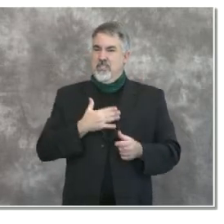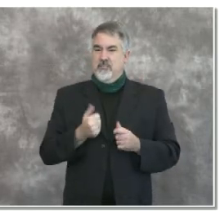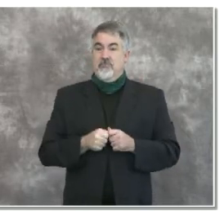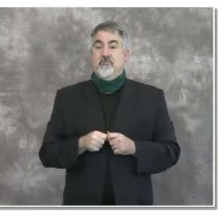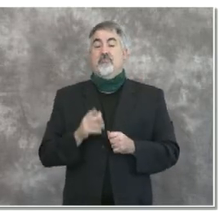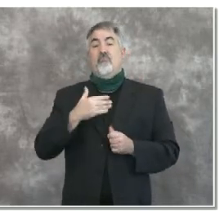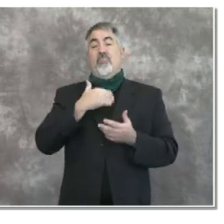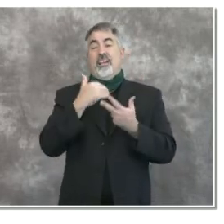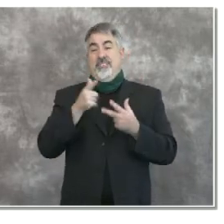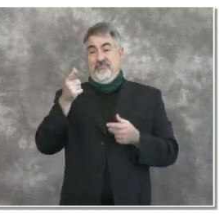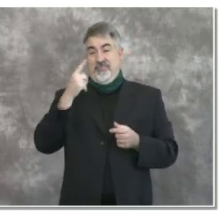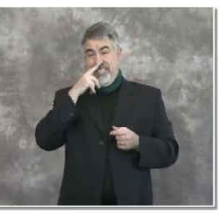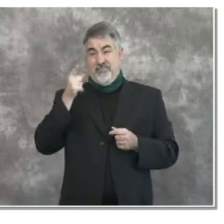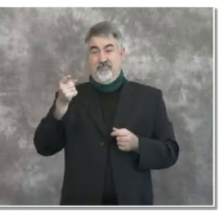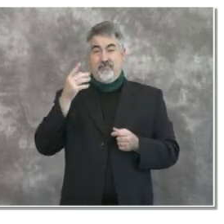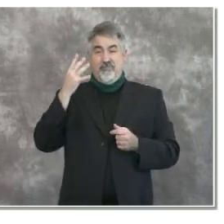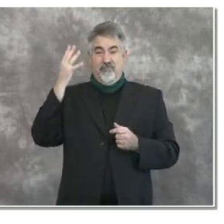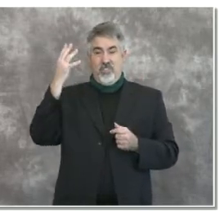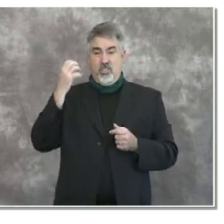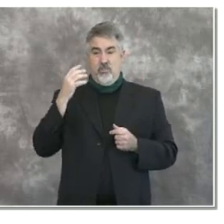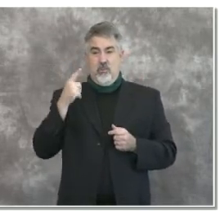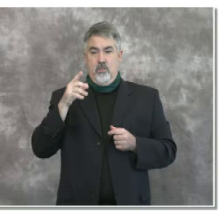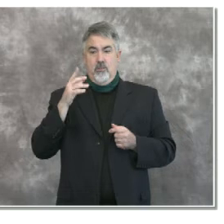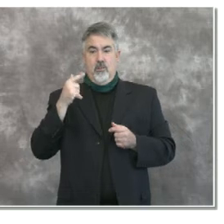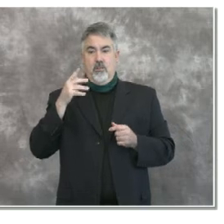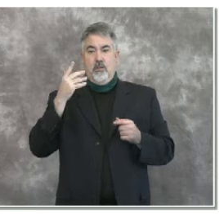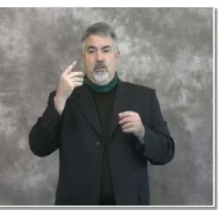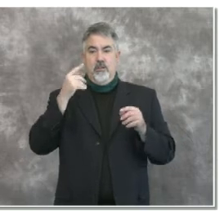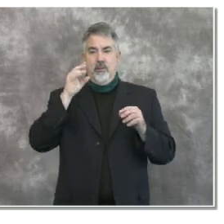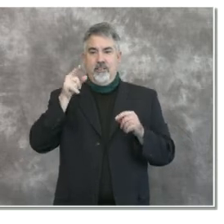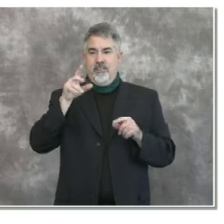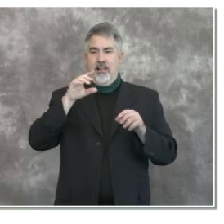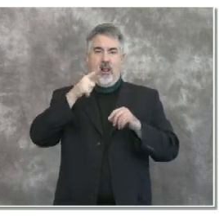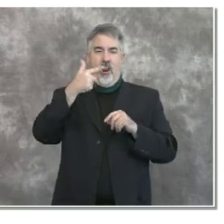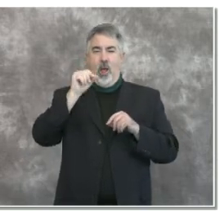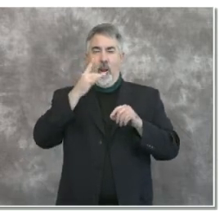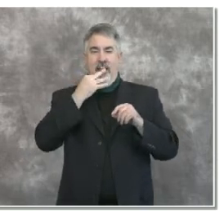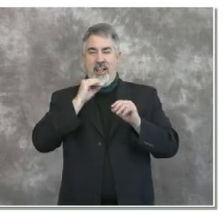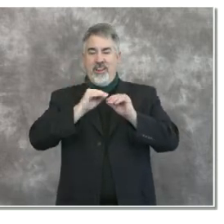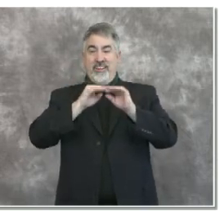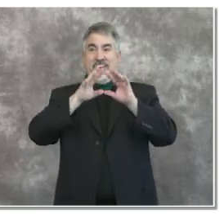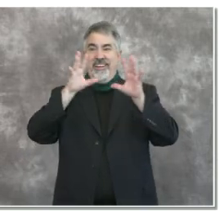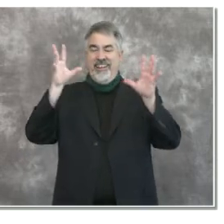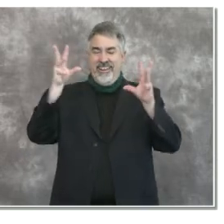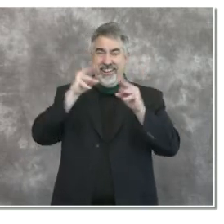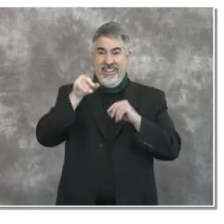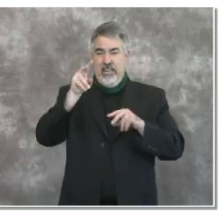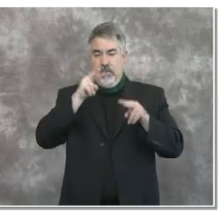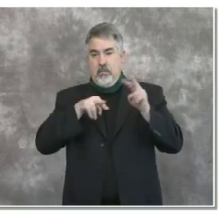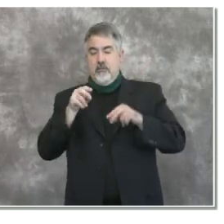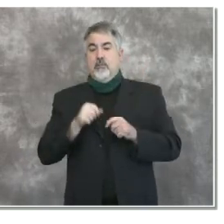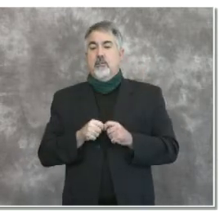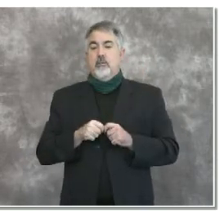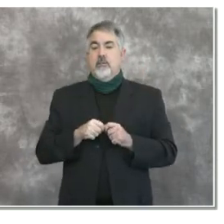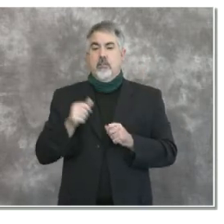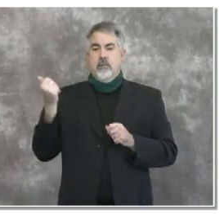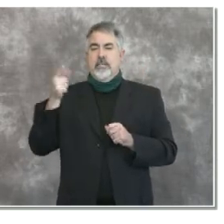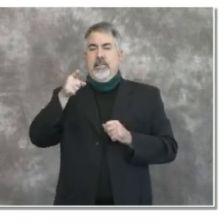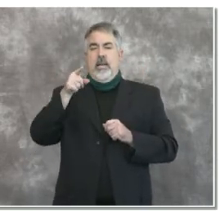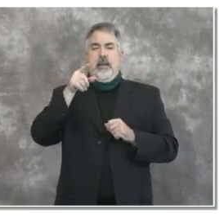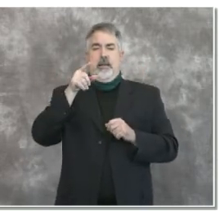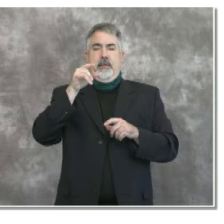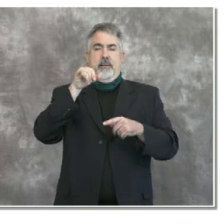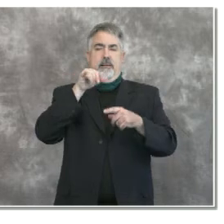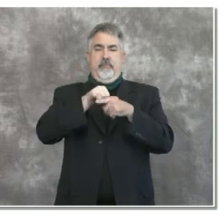quite glow-in-the-dark, neon, and fancy, and it's a little bit complicated because it looks at things from